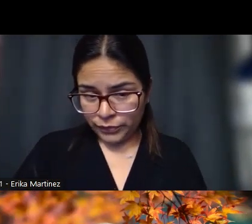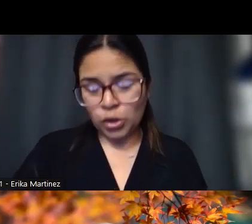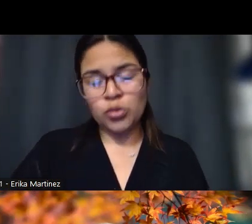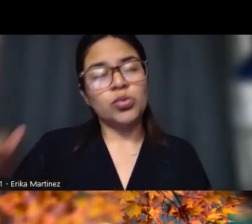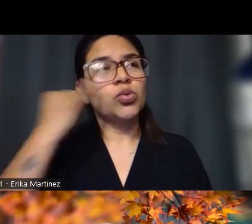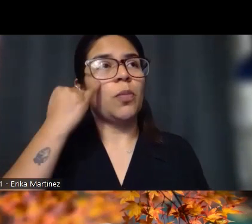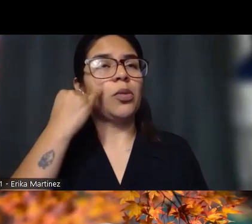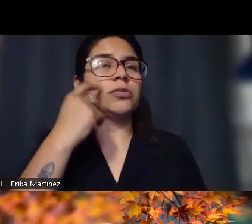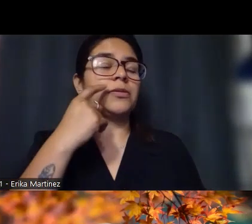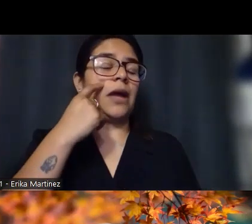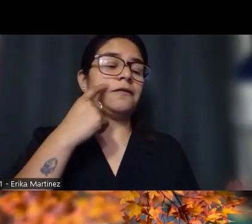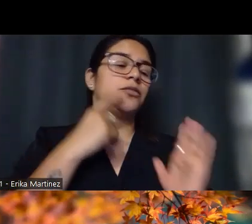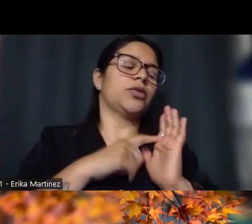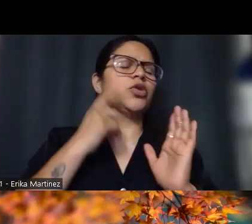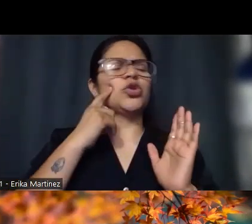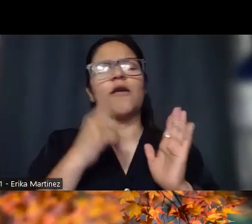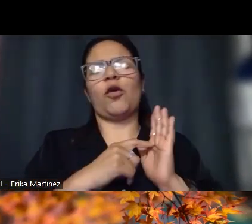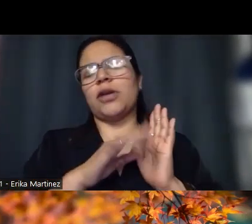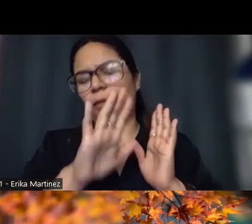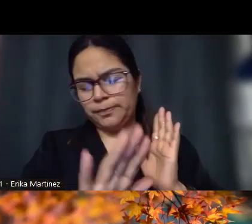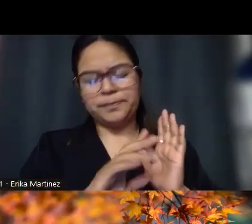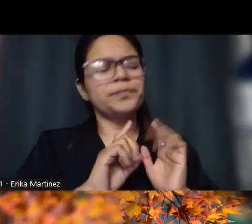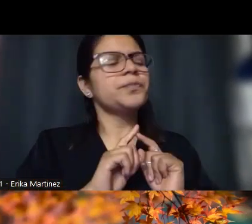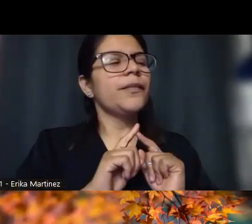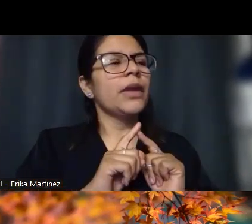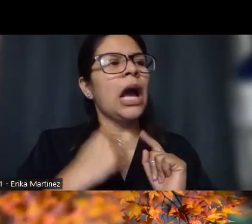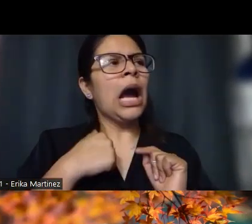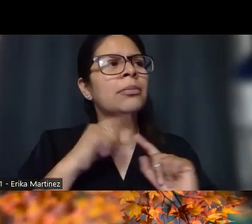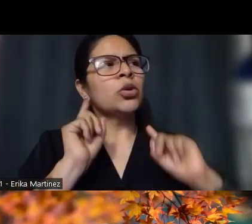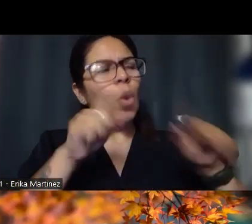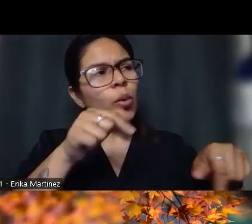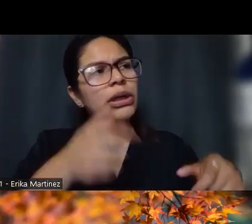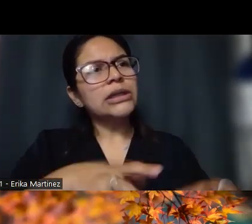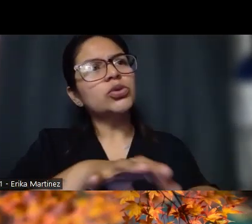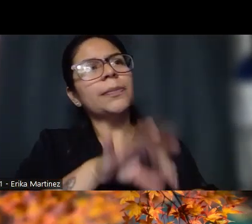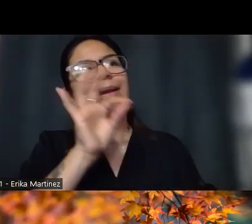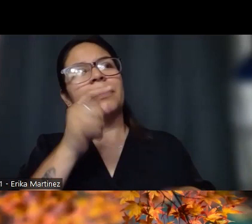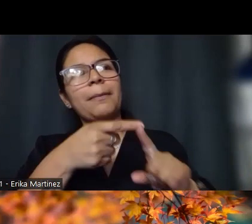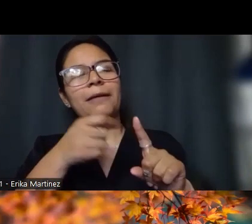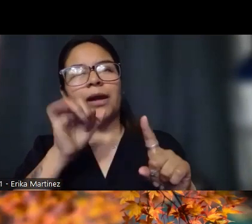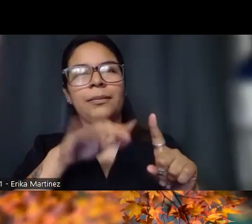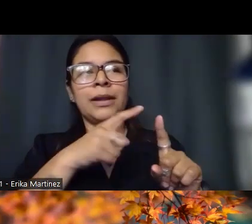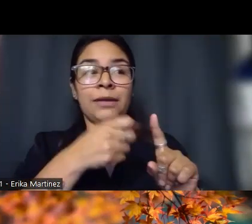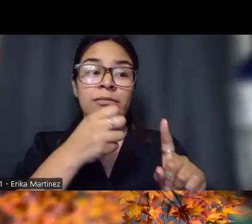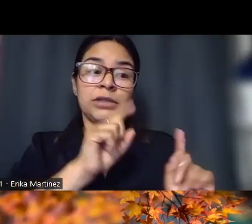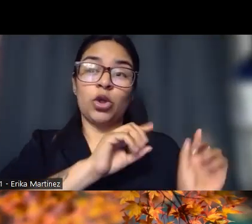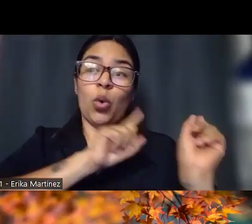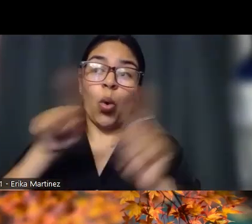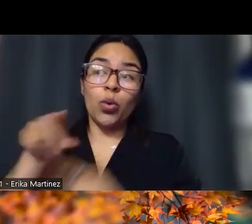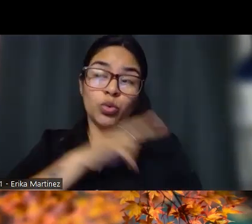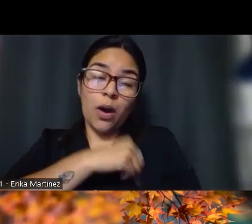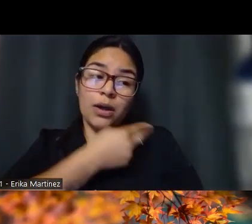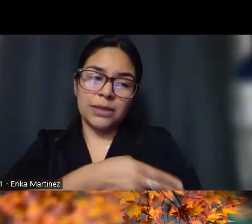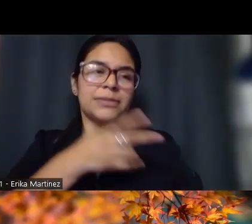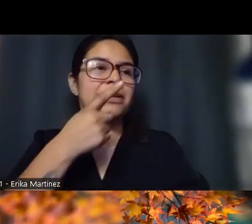neglect, and for example, these are patients where I'm going to pick them up and transport them to a hospital for an